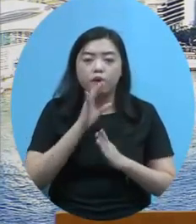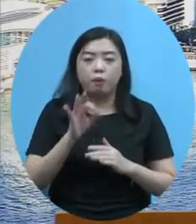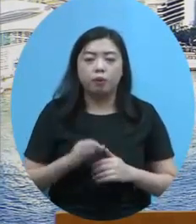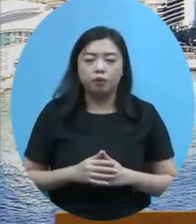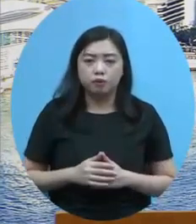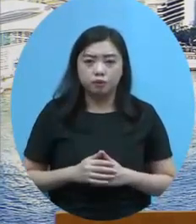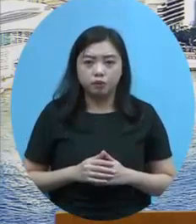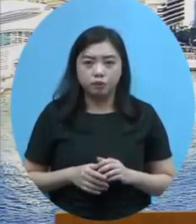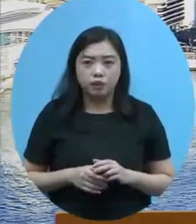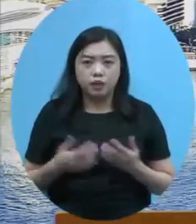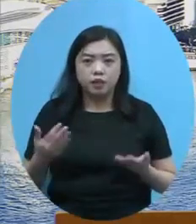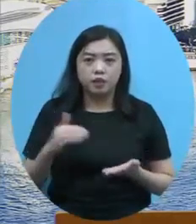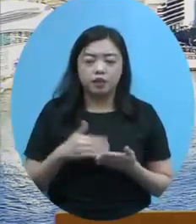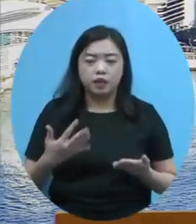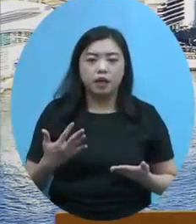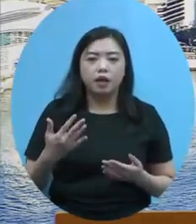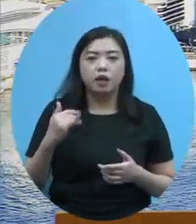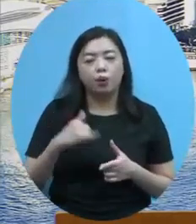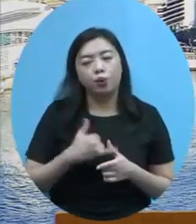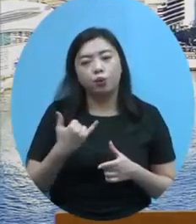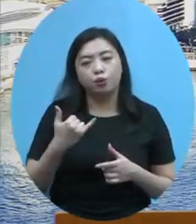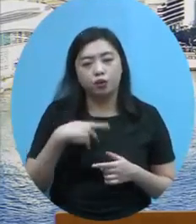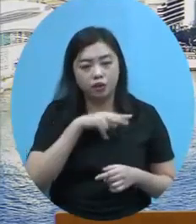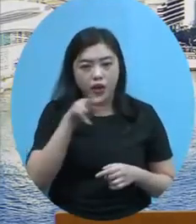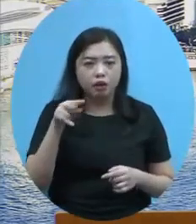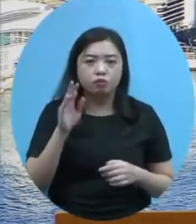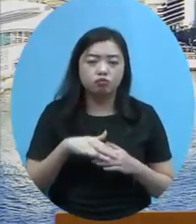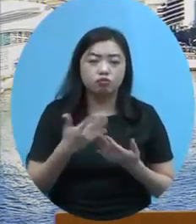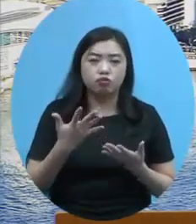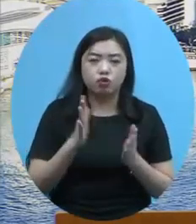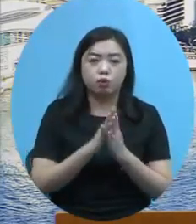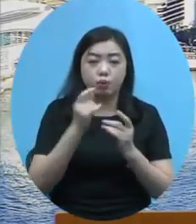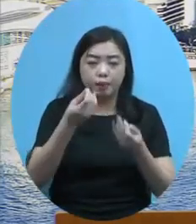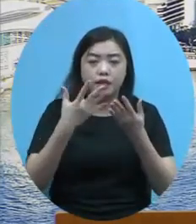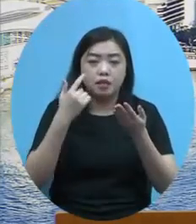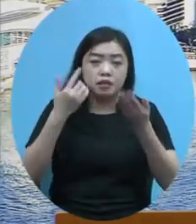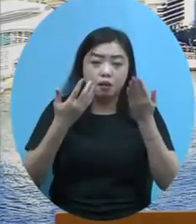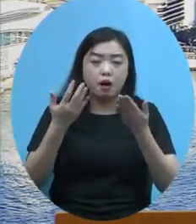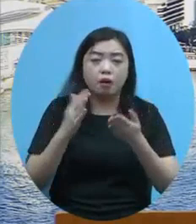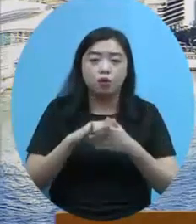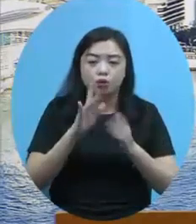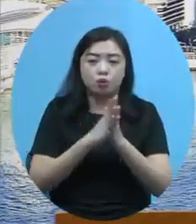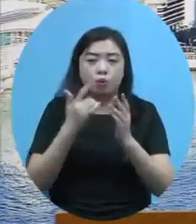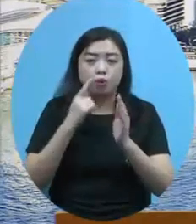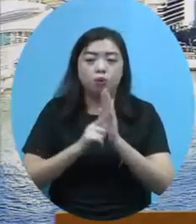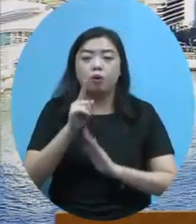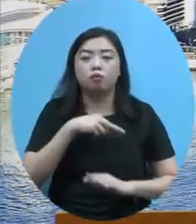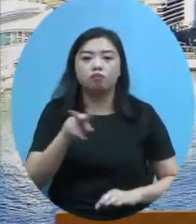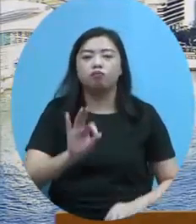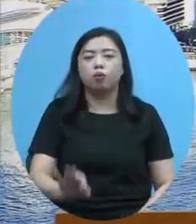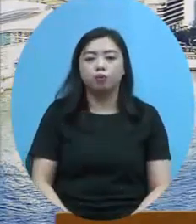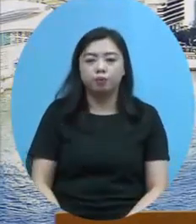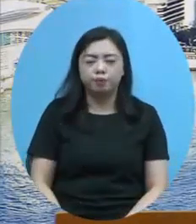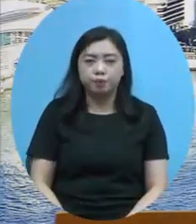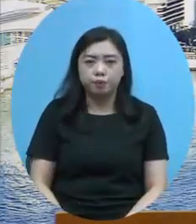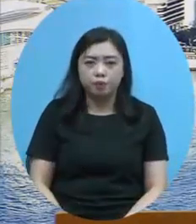a continuous increase in these parameters, which indicate the burden on our